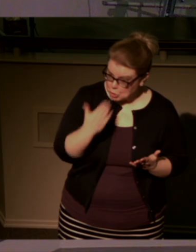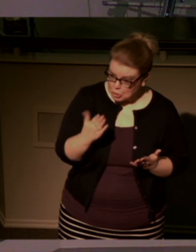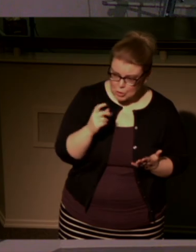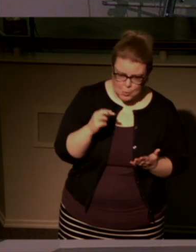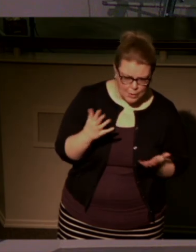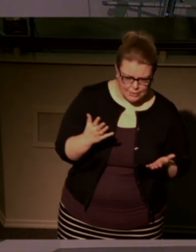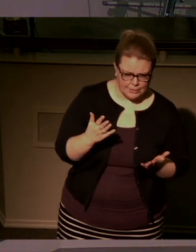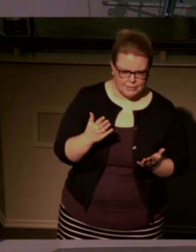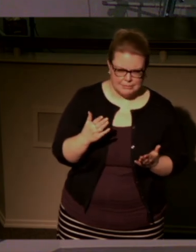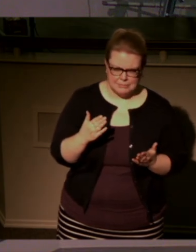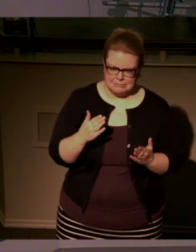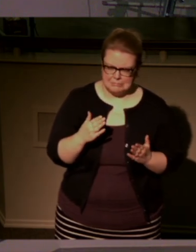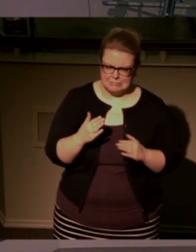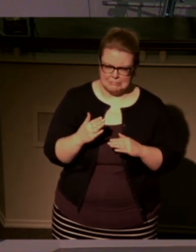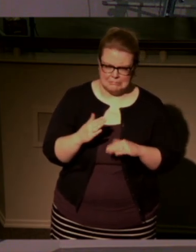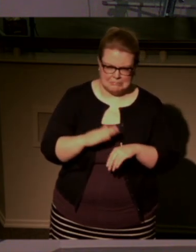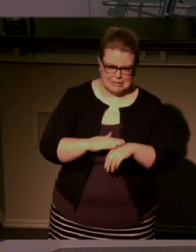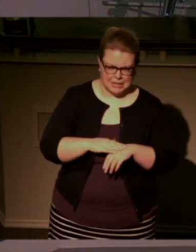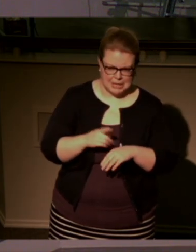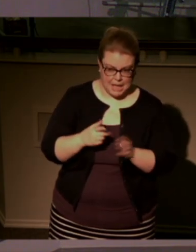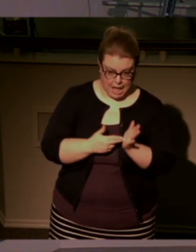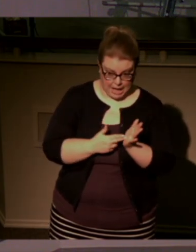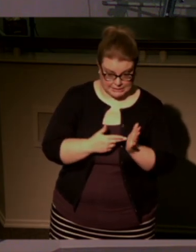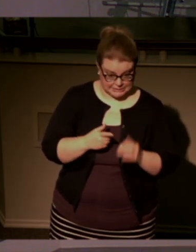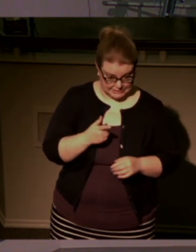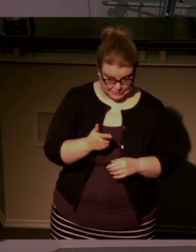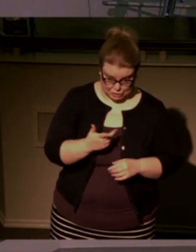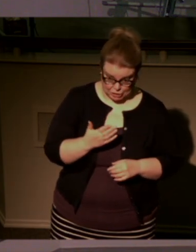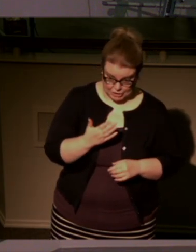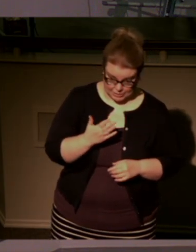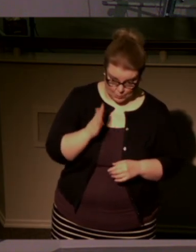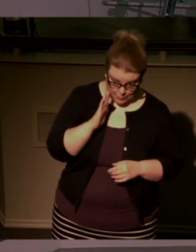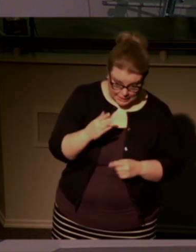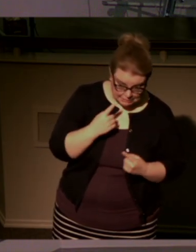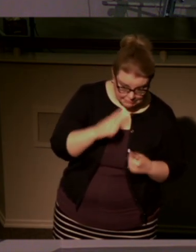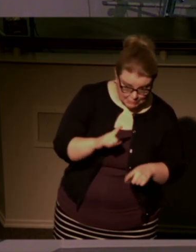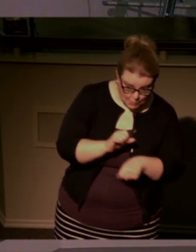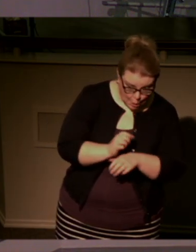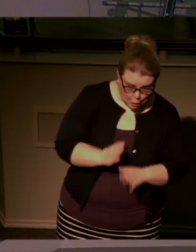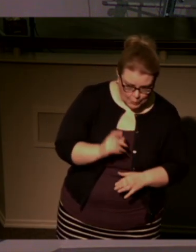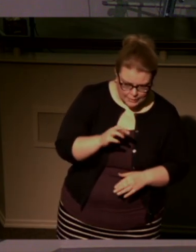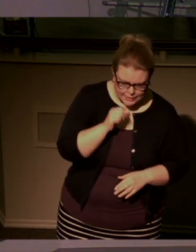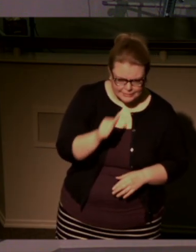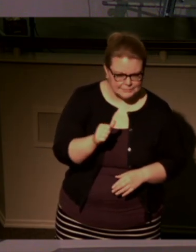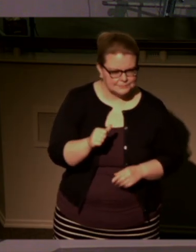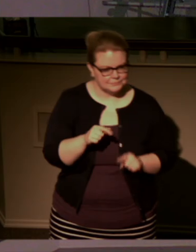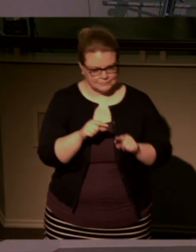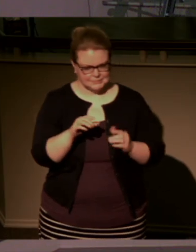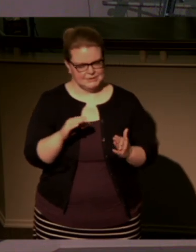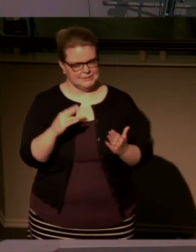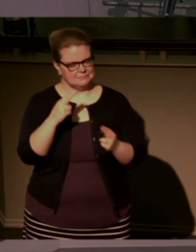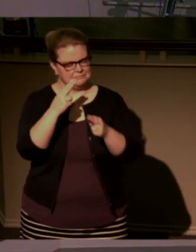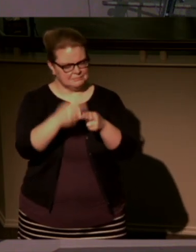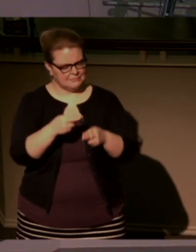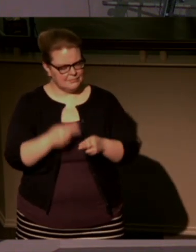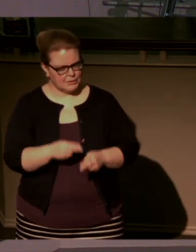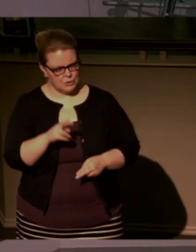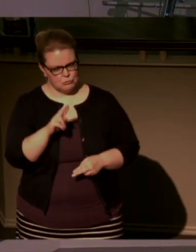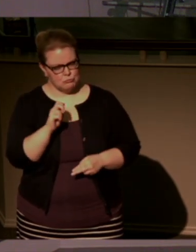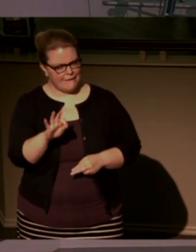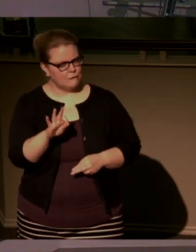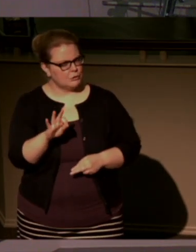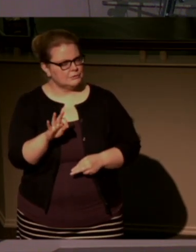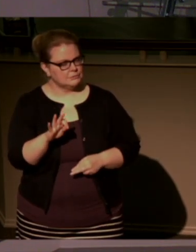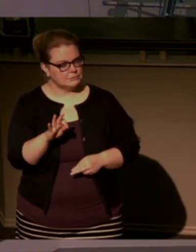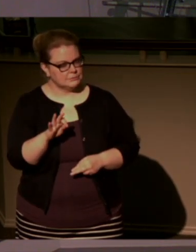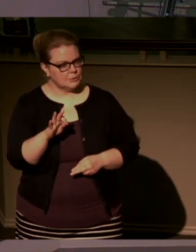you about these features that you don't know about. So you get references. References are about the